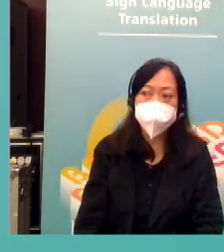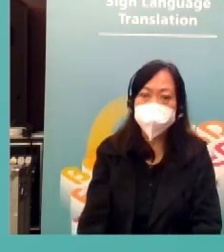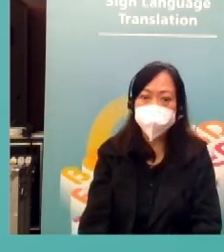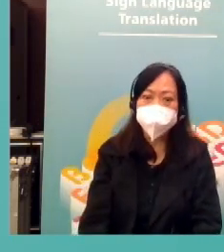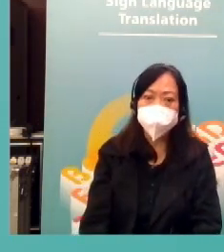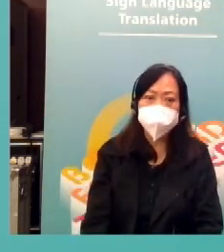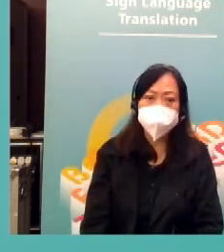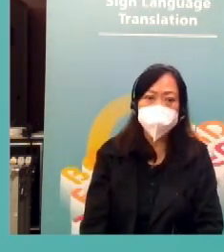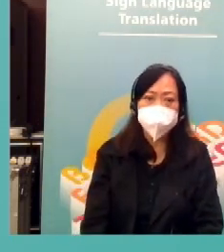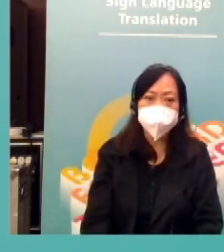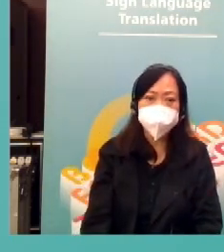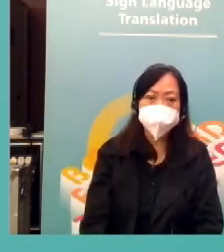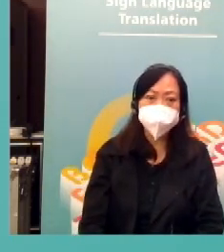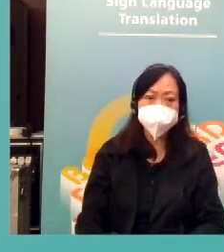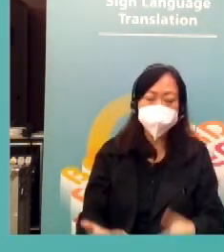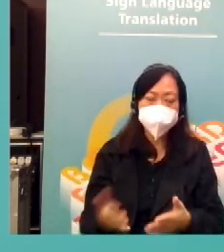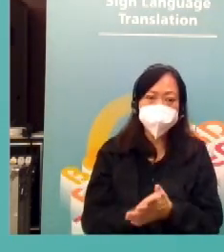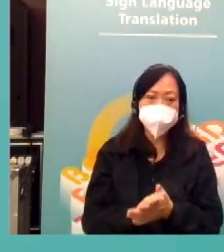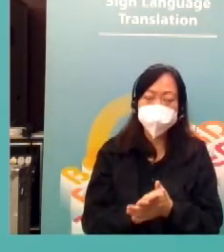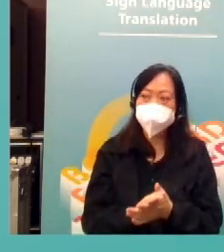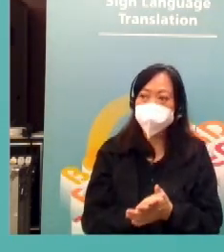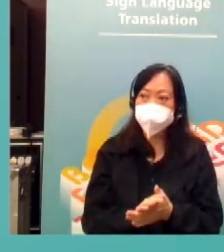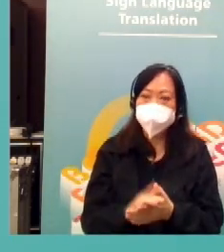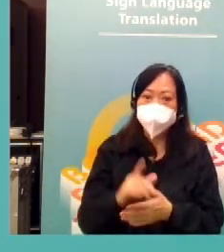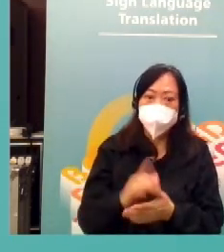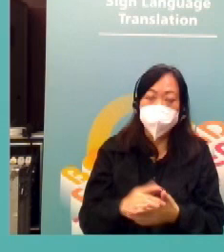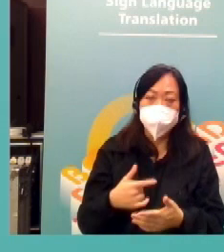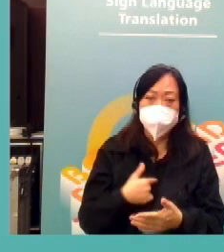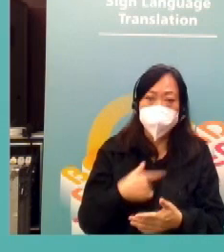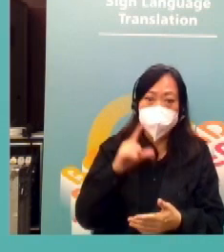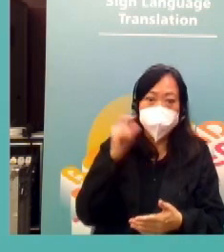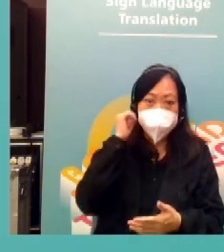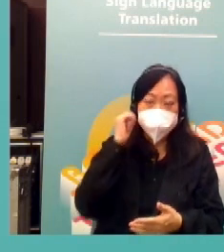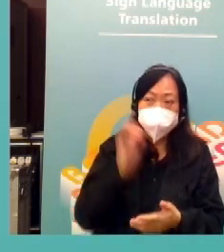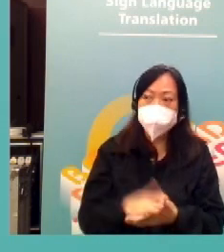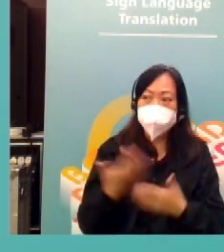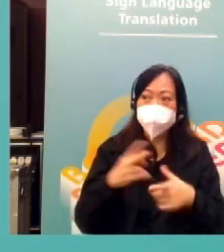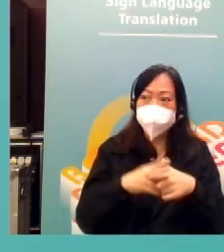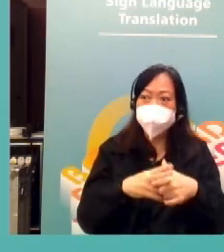I'm Nora from Impact Analytics. Sorry, I forgot to introduce myself.